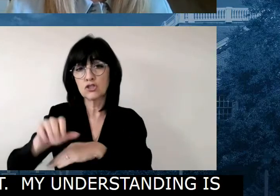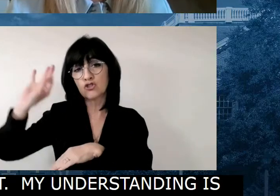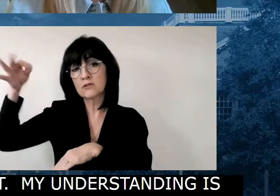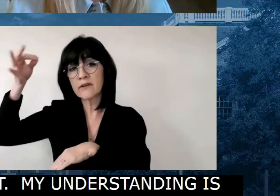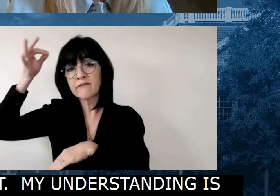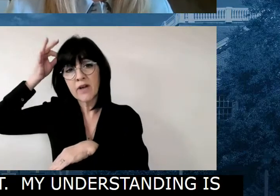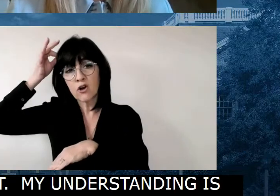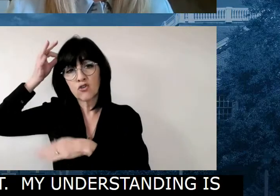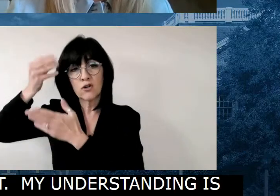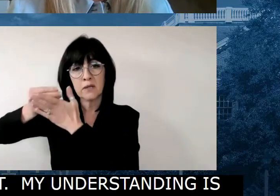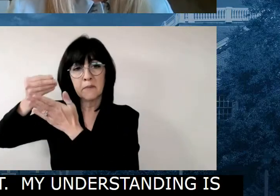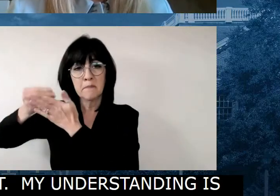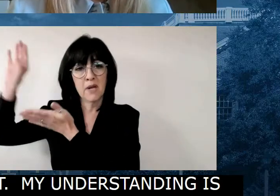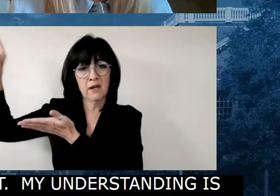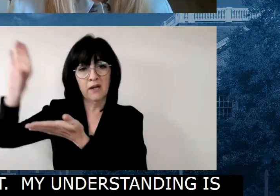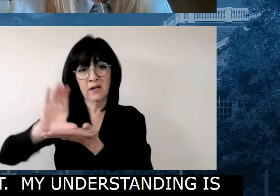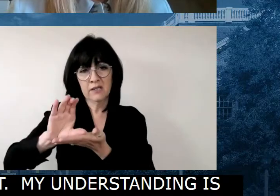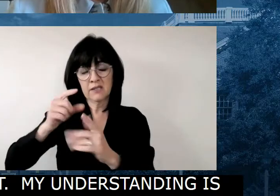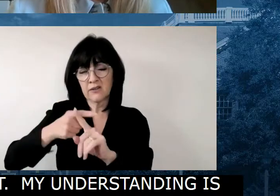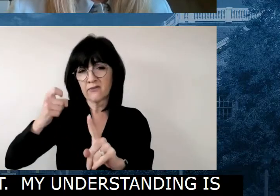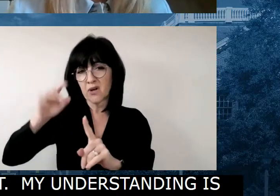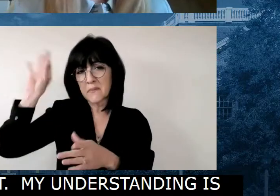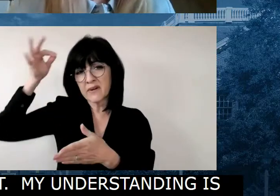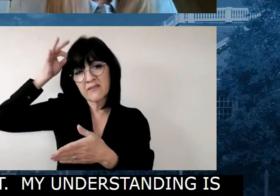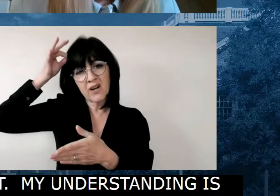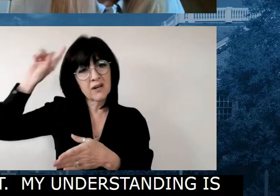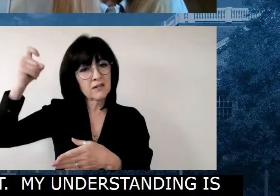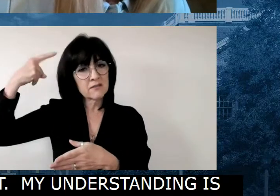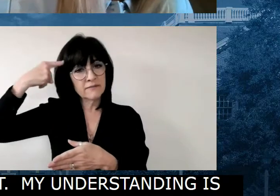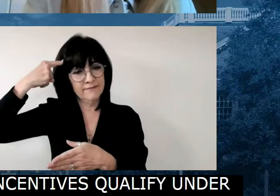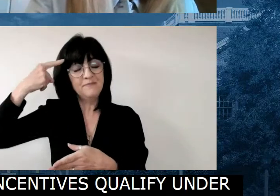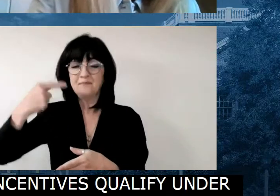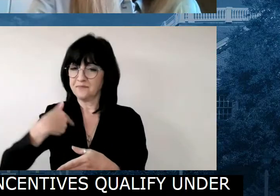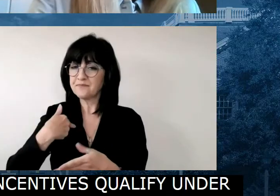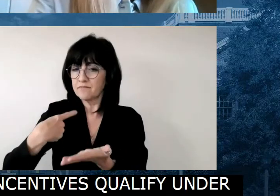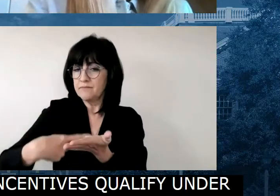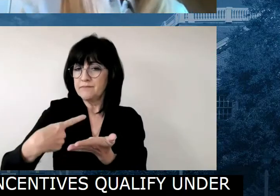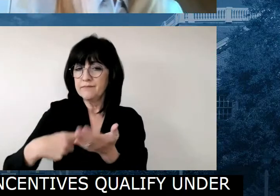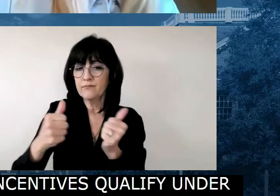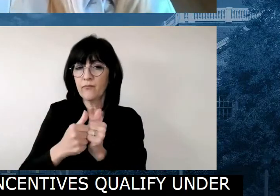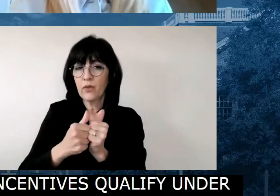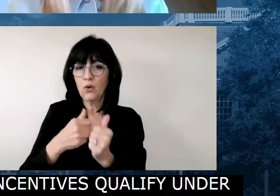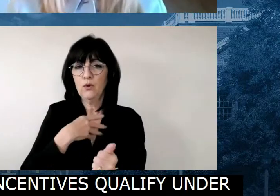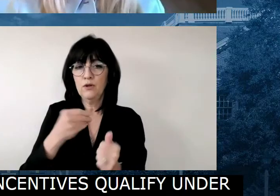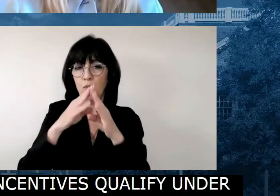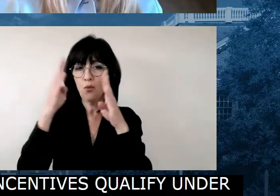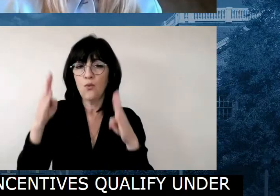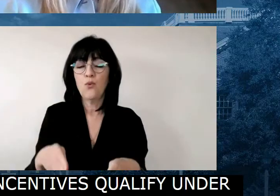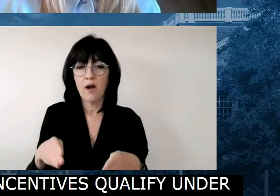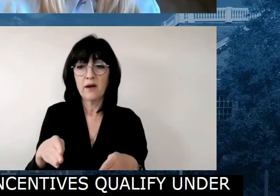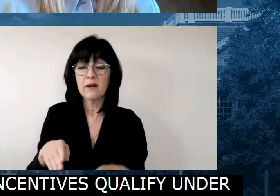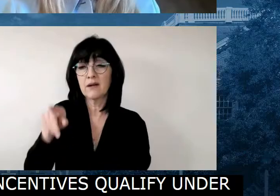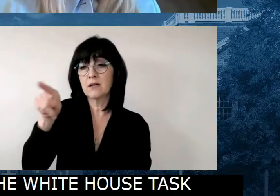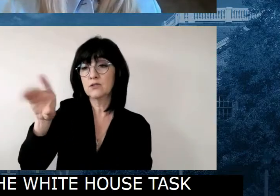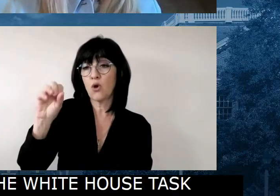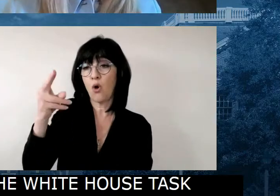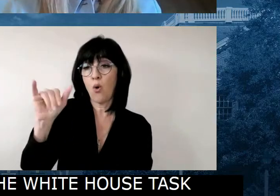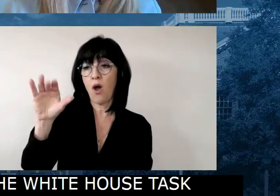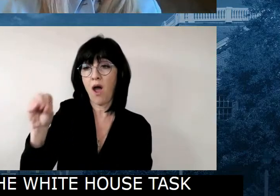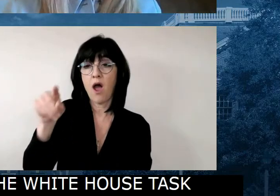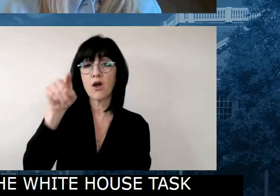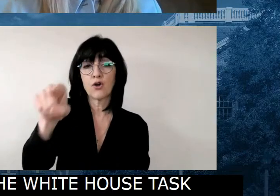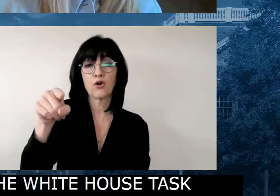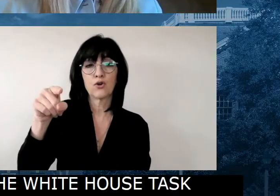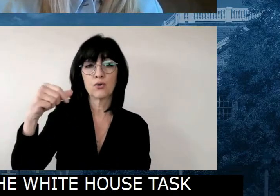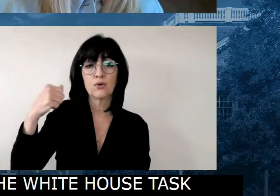had a conversation with the White House Task Force just today, and we heard from the governor of Ohio and the governor of Maine, as